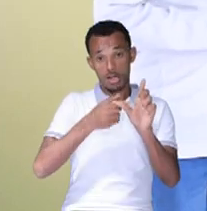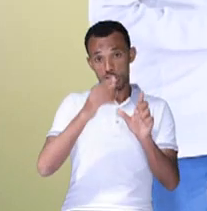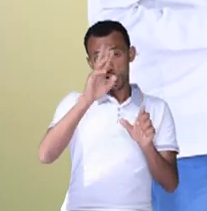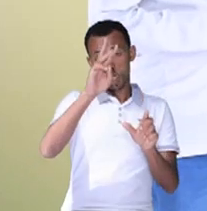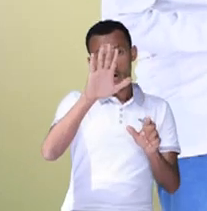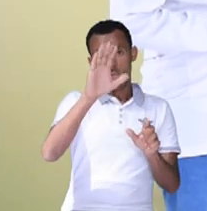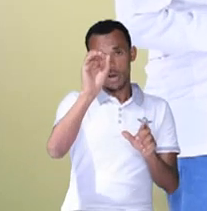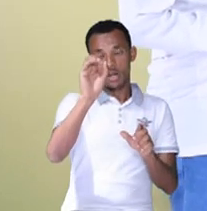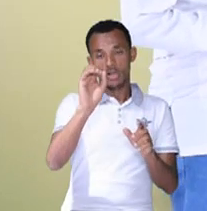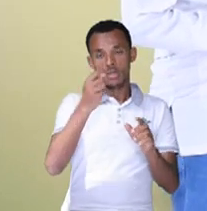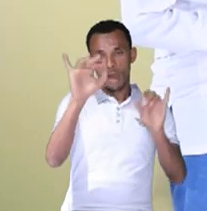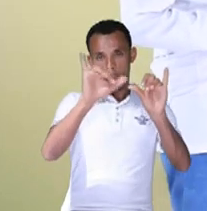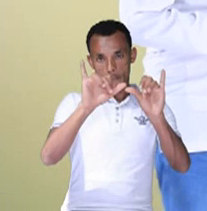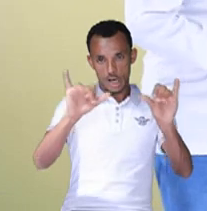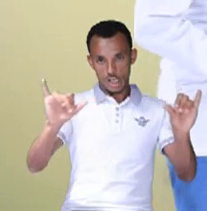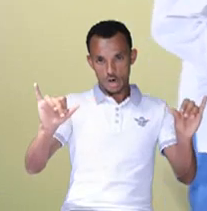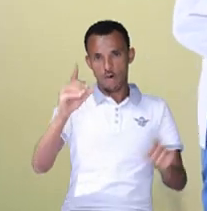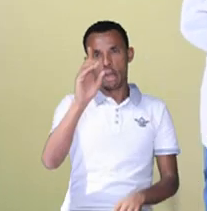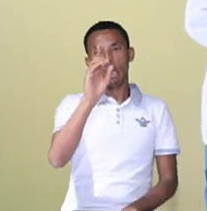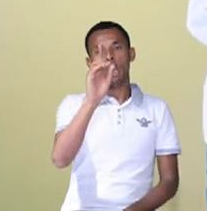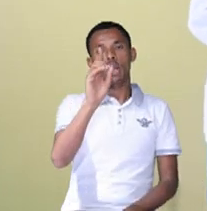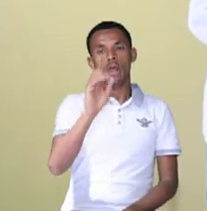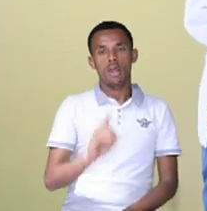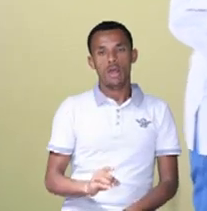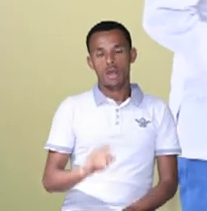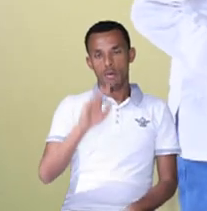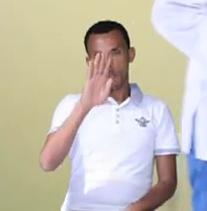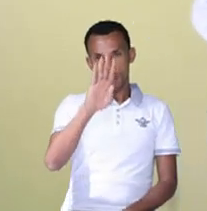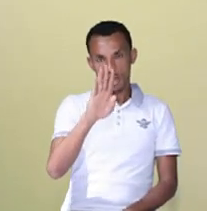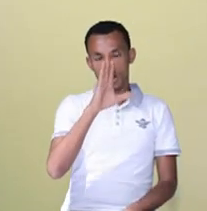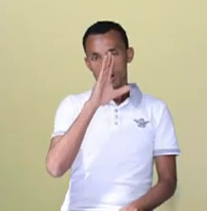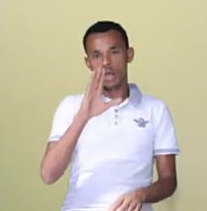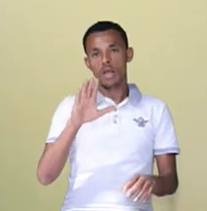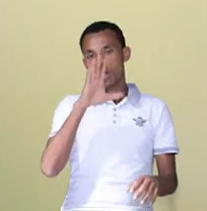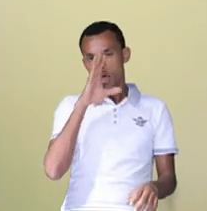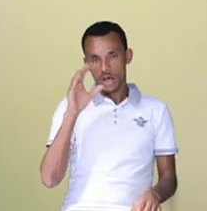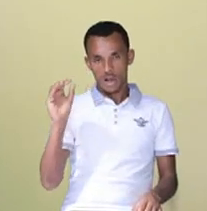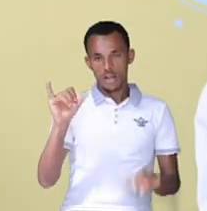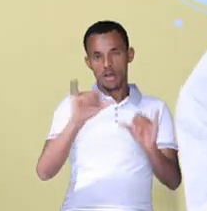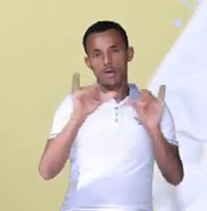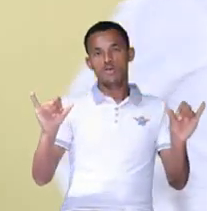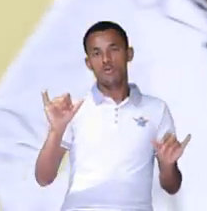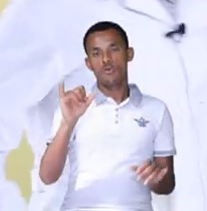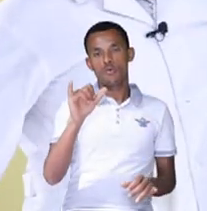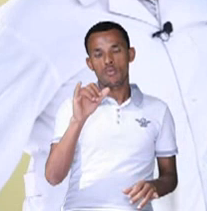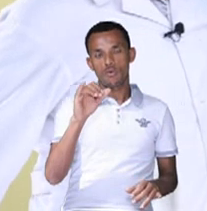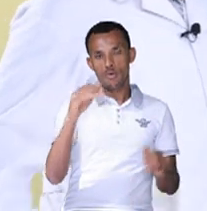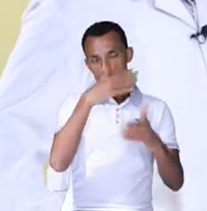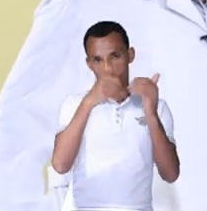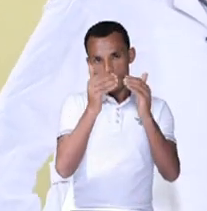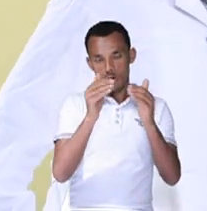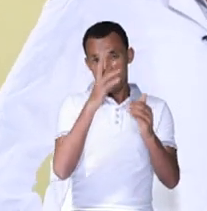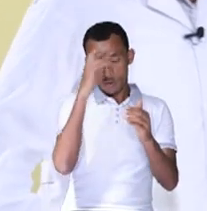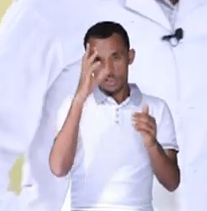degree. So the measure of B, the measure of B and the measure of D are equal.